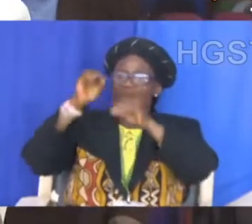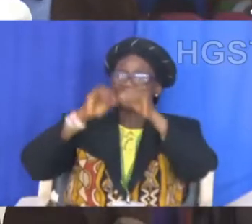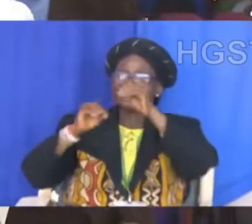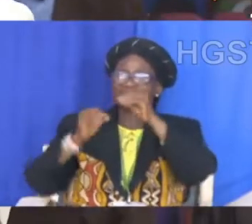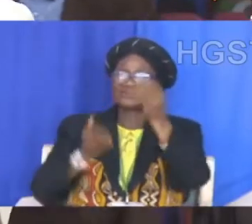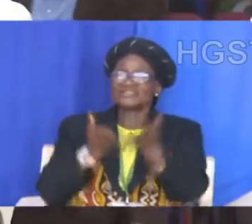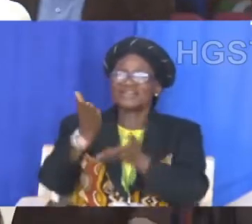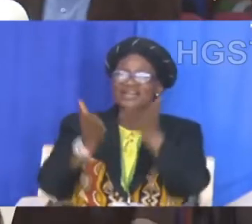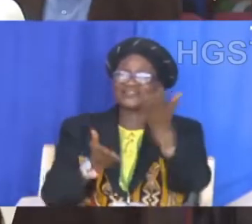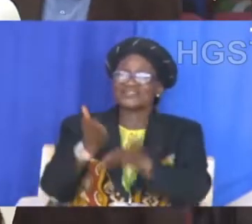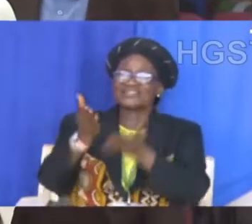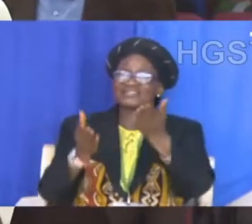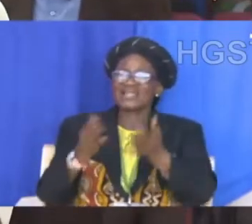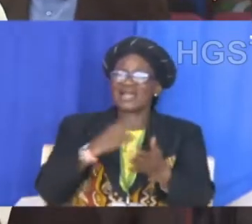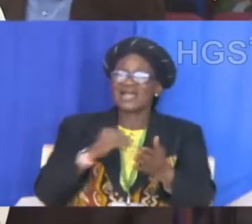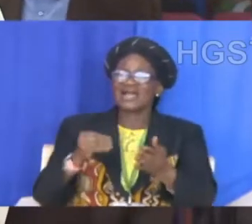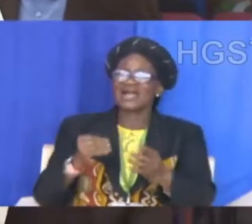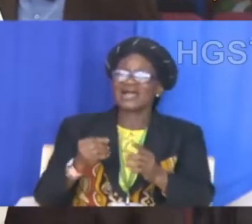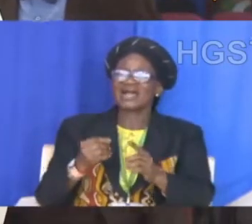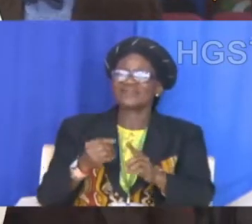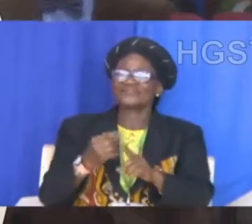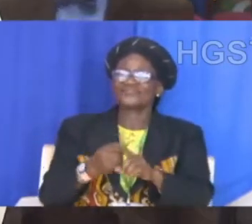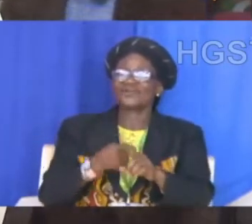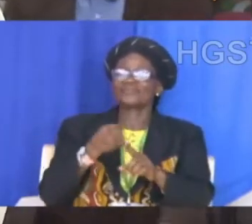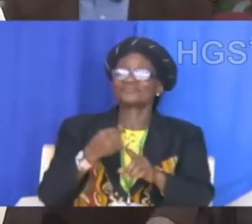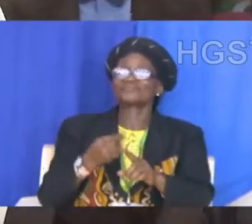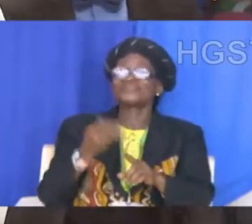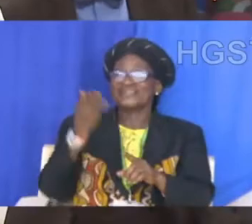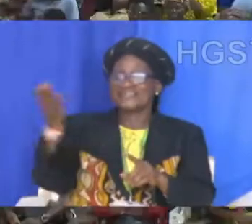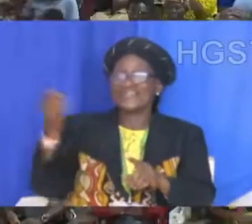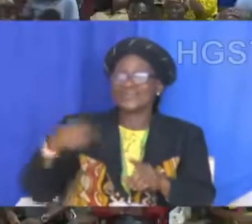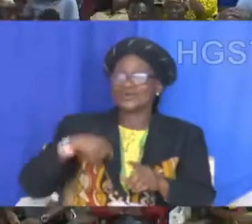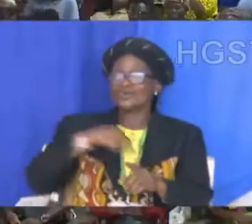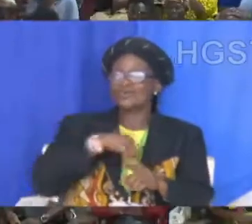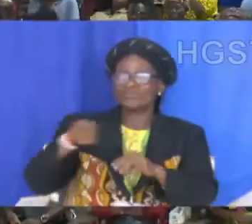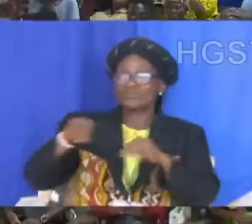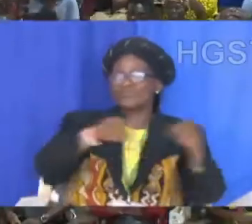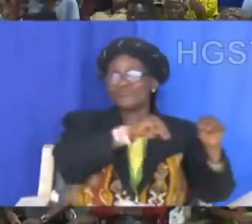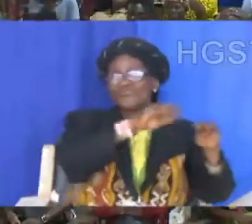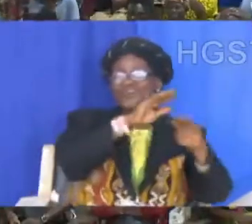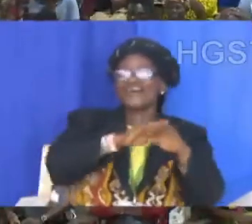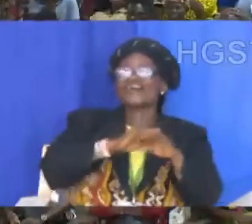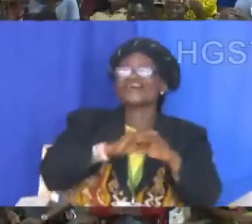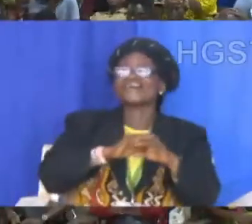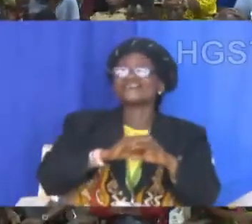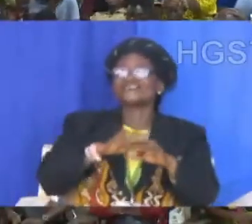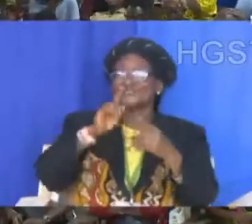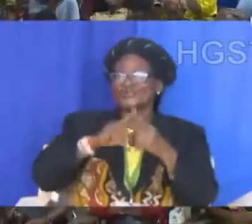we'll move on to Friday. God bless you. Happy New Year.